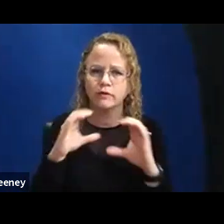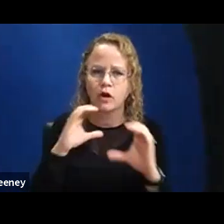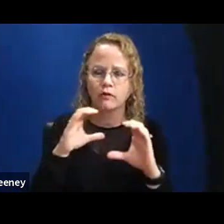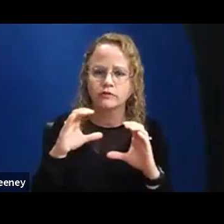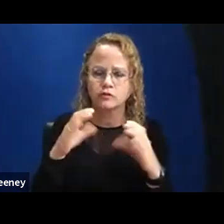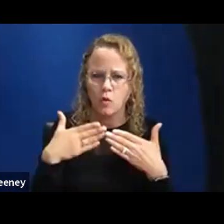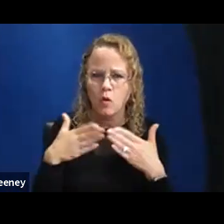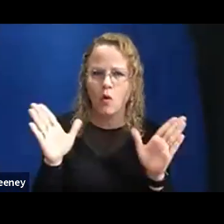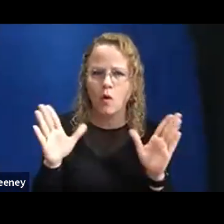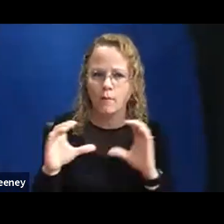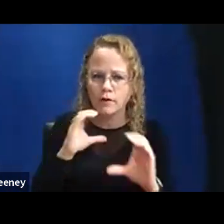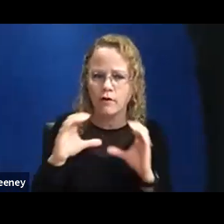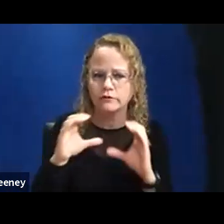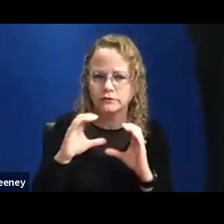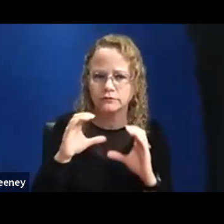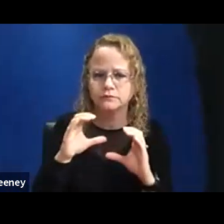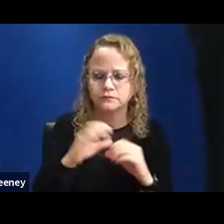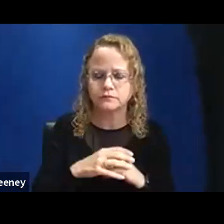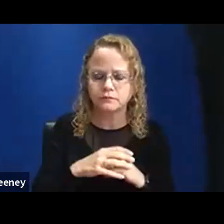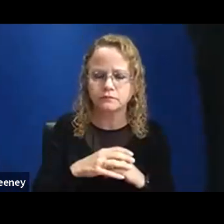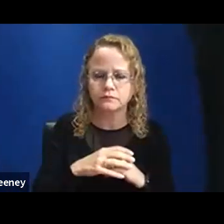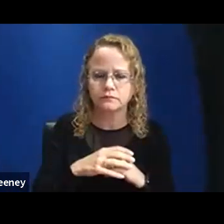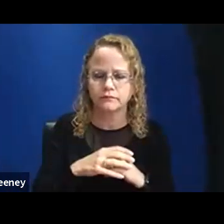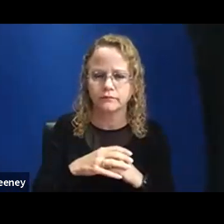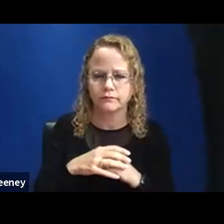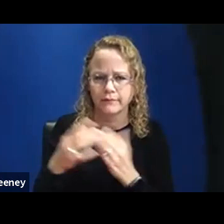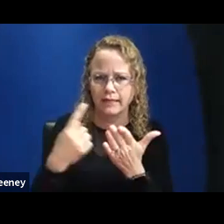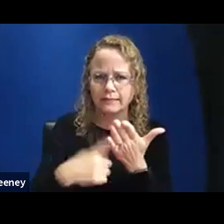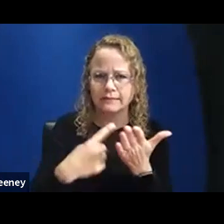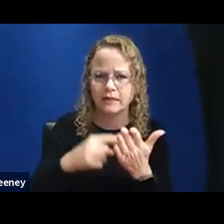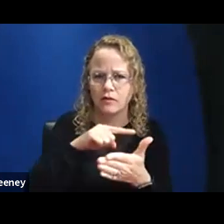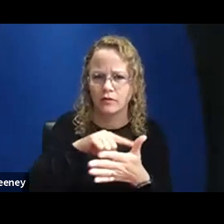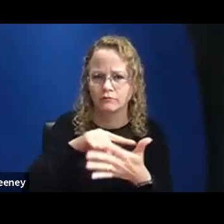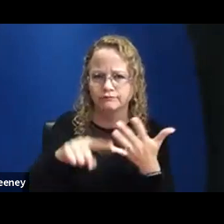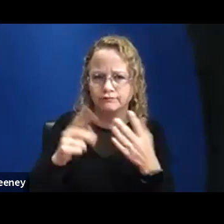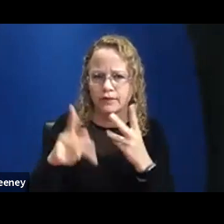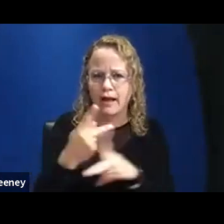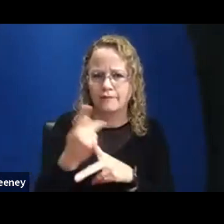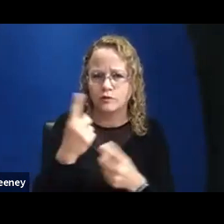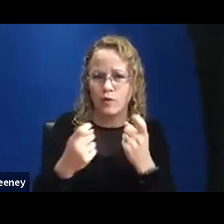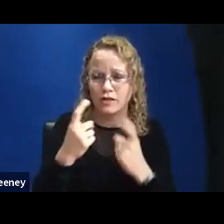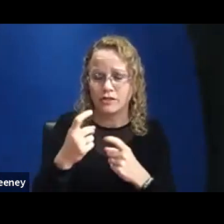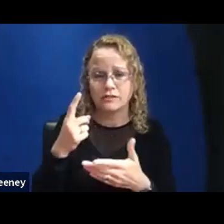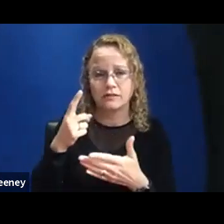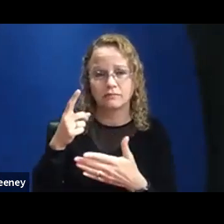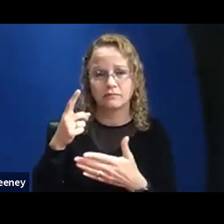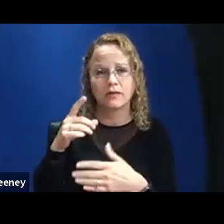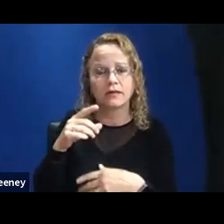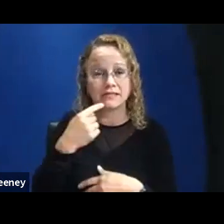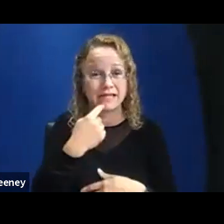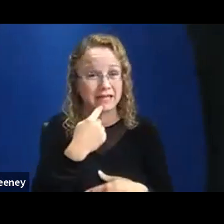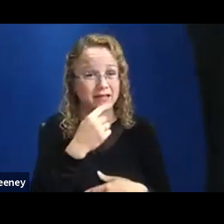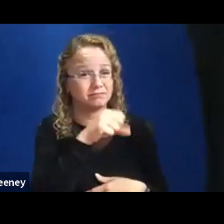open conversation, and address those kinds of questions and the things that people are seeing and say, yep, that's exactly true,